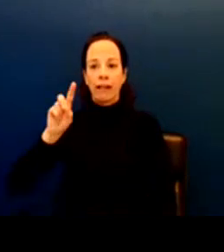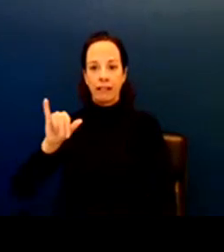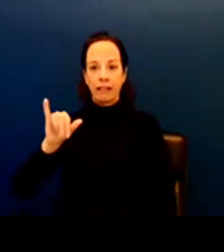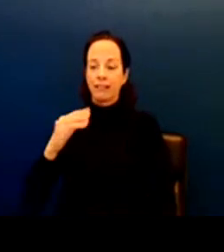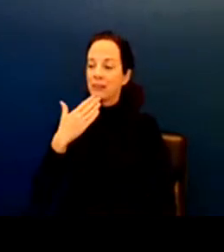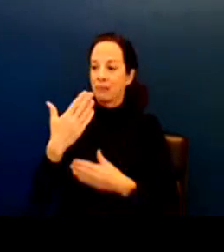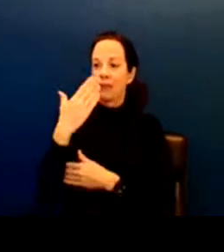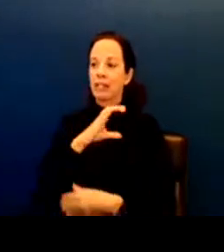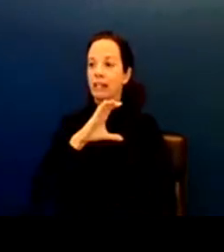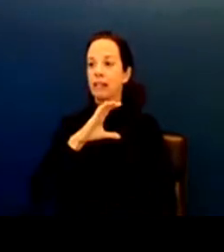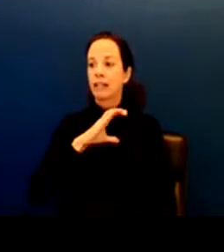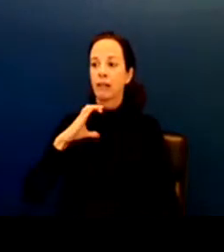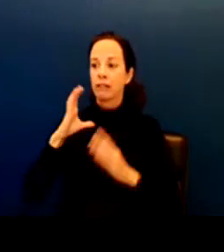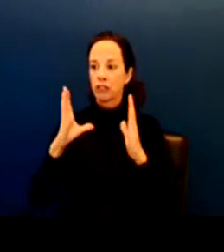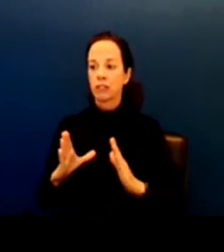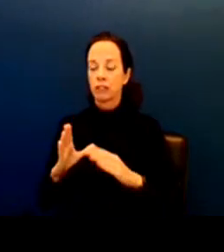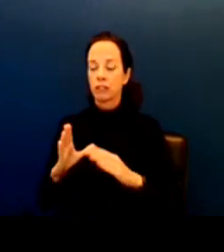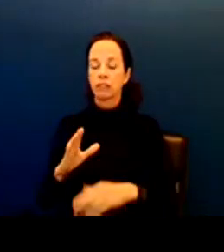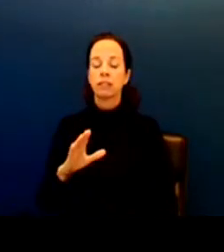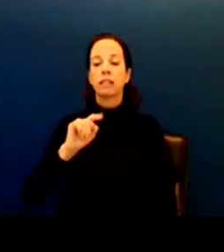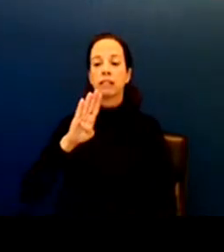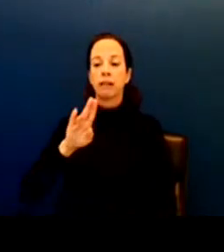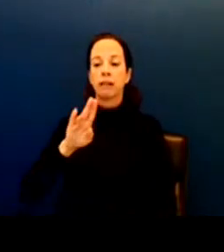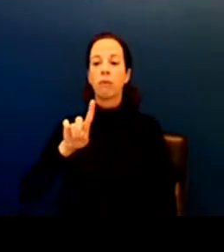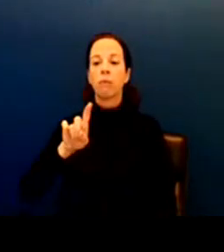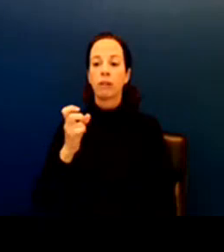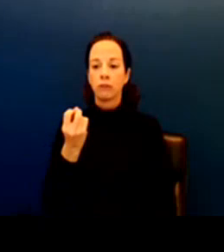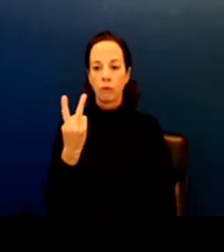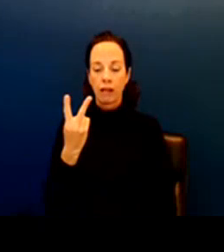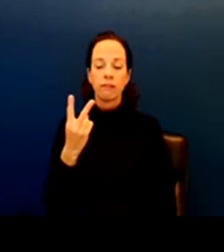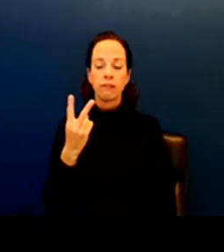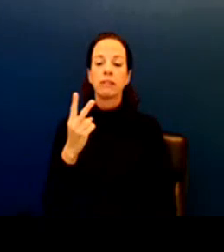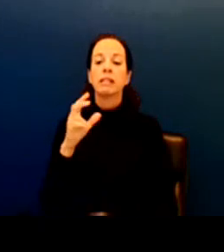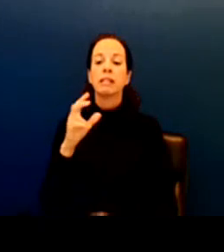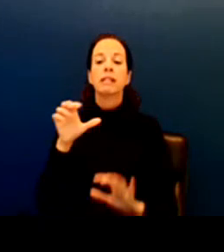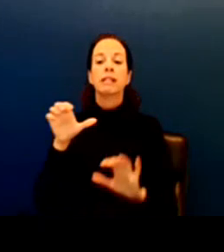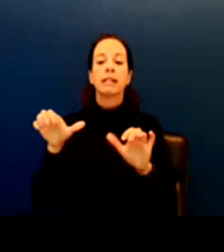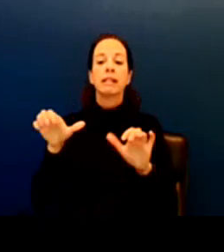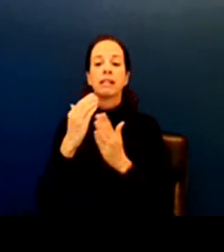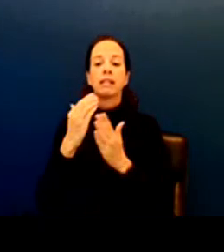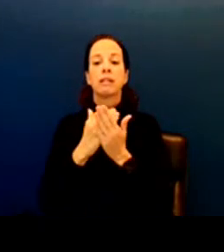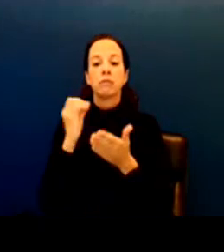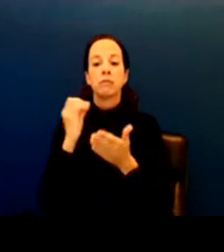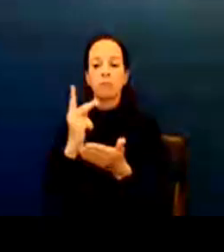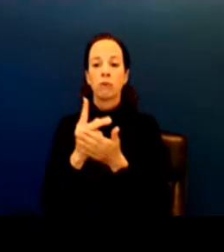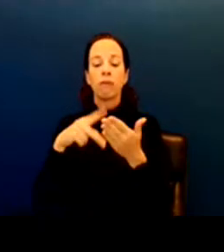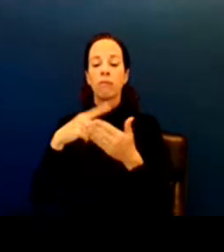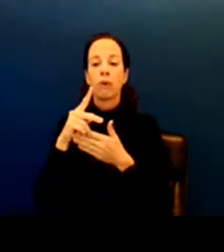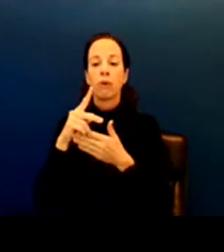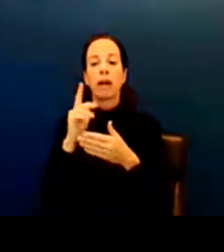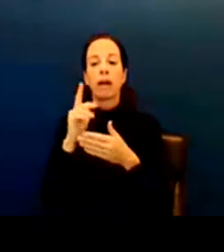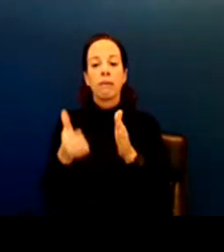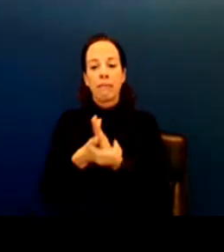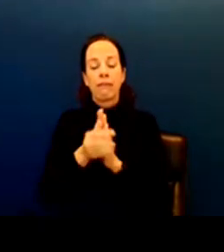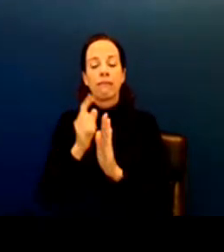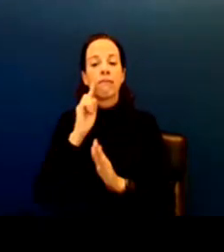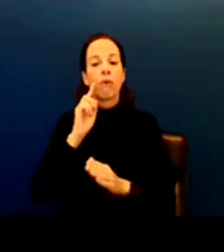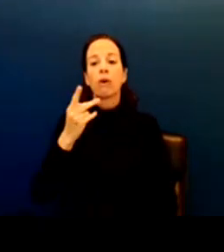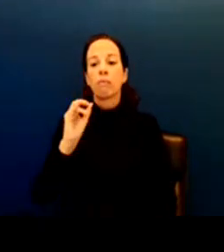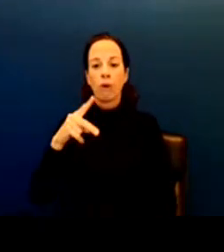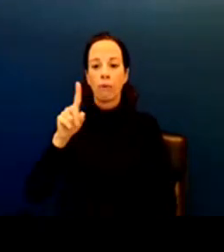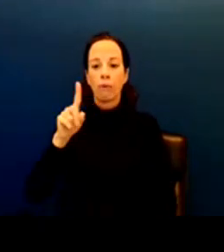Commissioners. Tab 112 is an action item to approve a program amendment for the Proposition 1A High-Speed